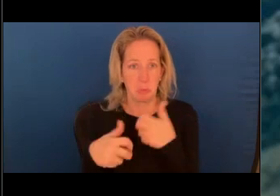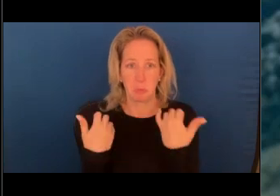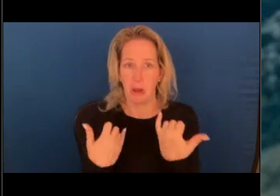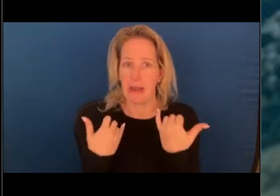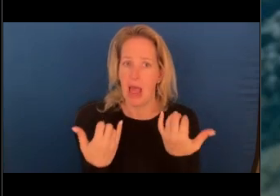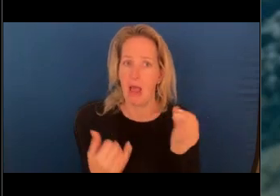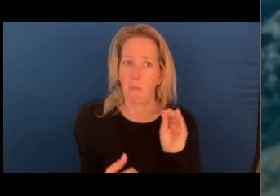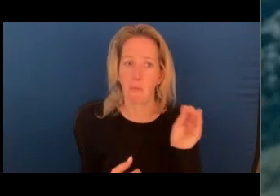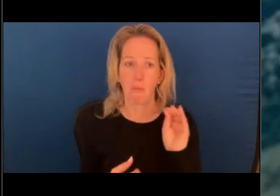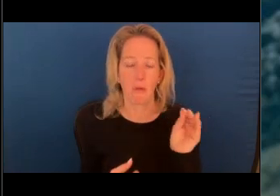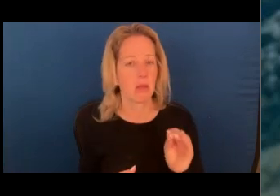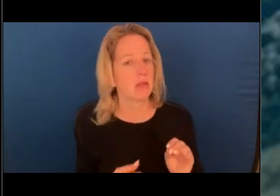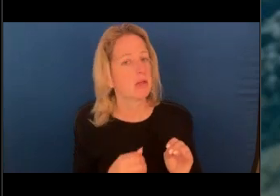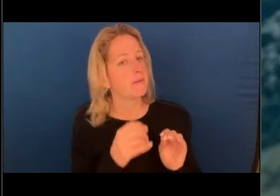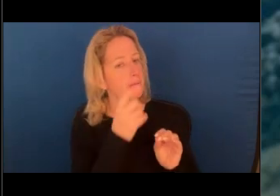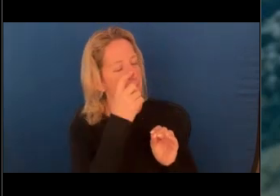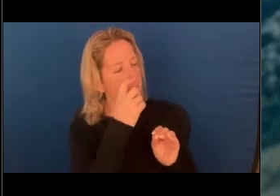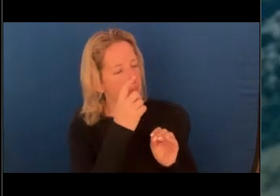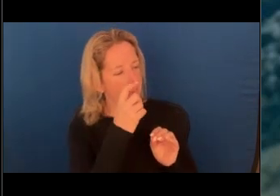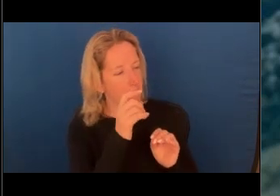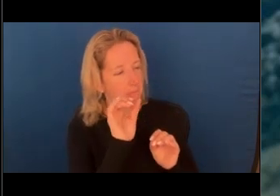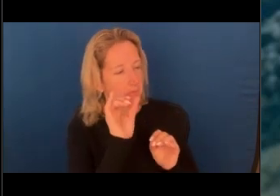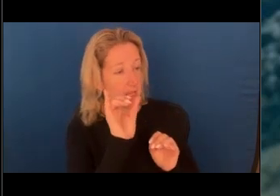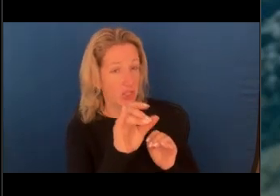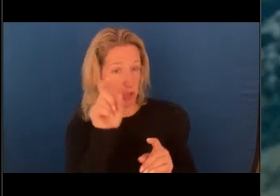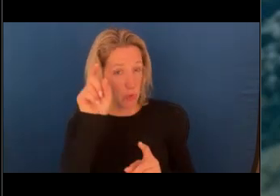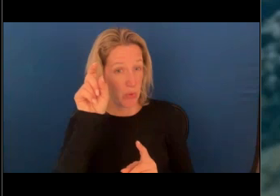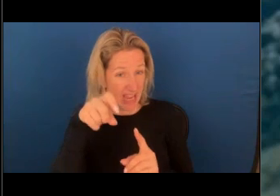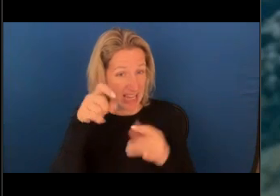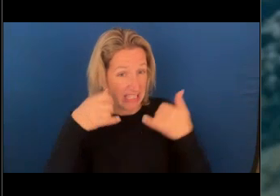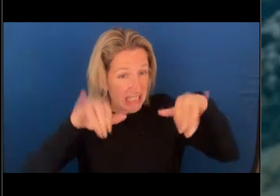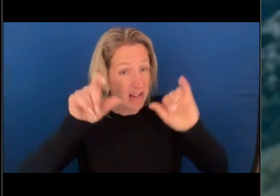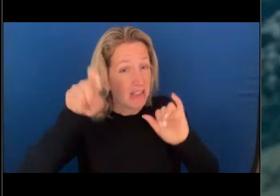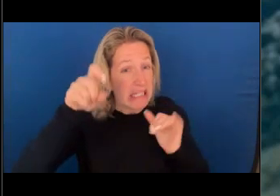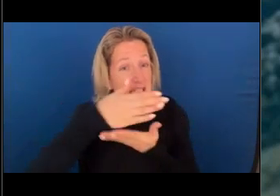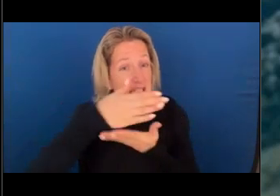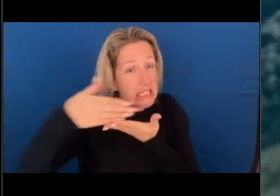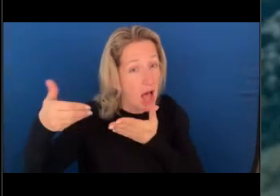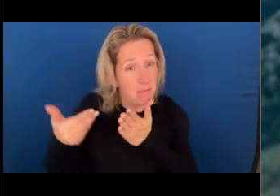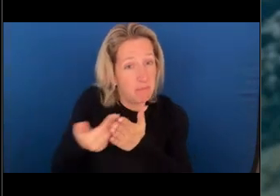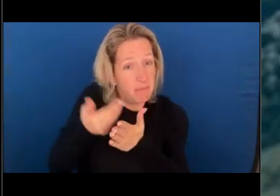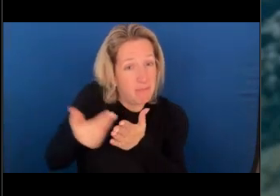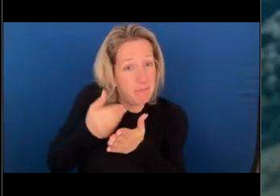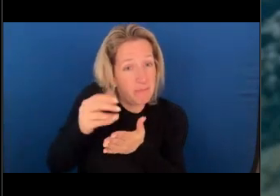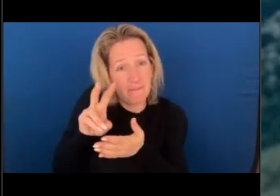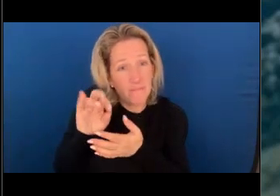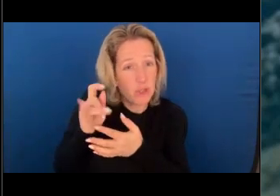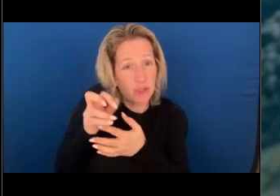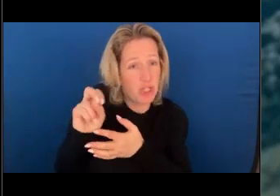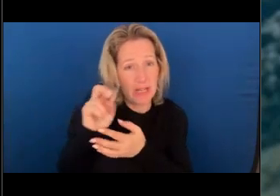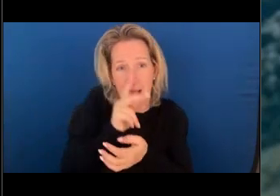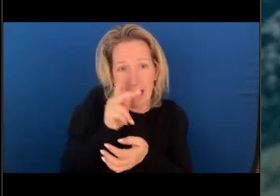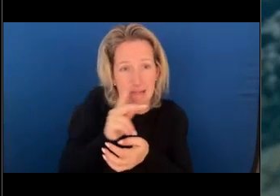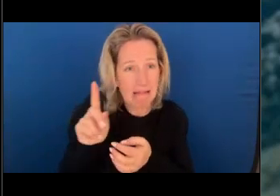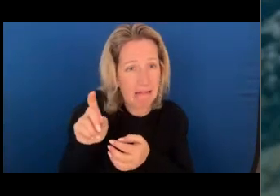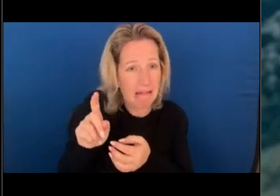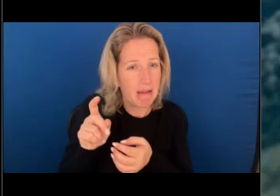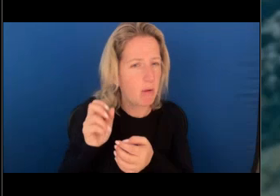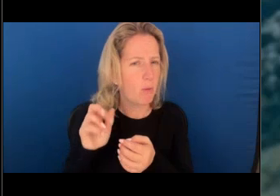Is it that they need some virgin plastic still, or there's just not that much plastic mixed with the asphalt? I